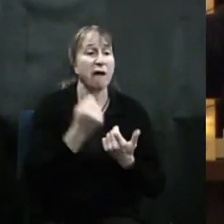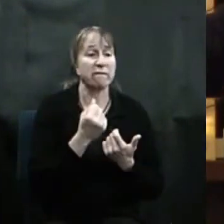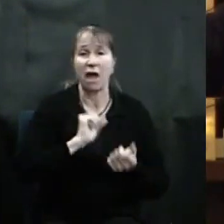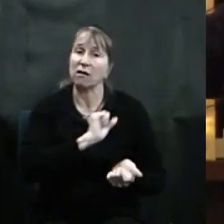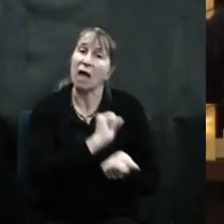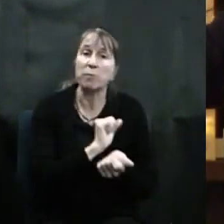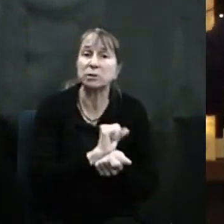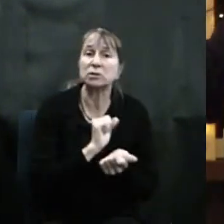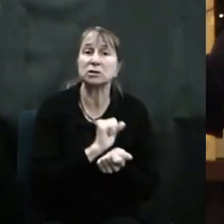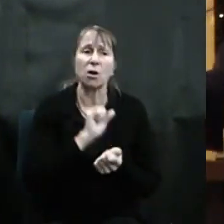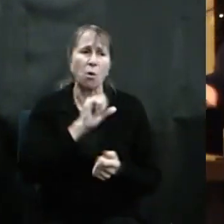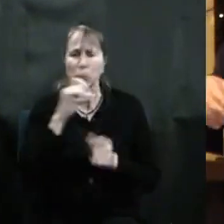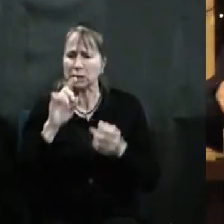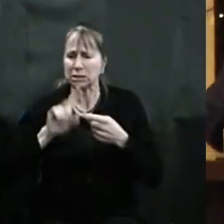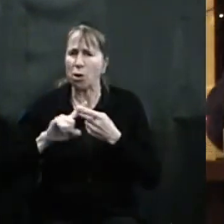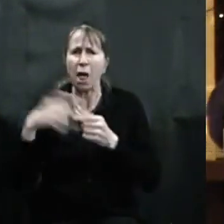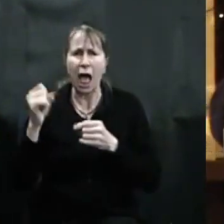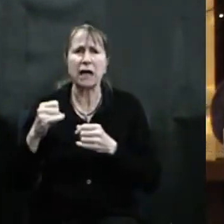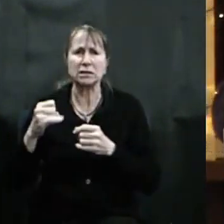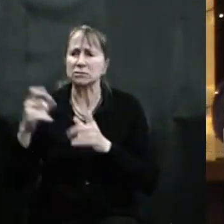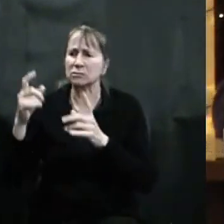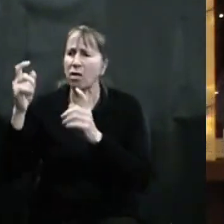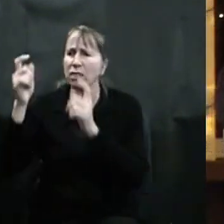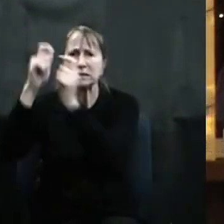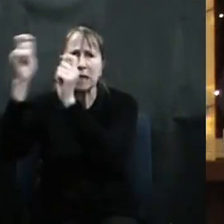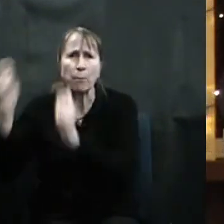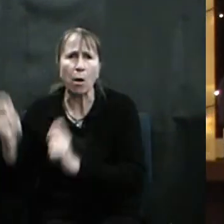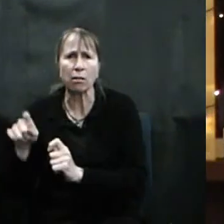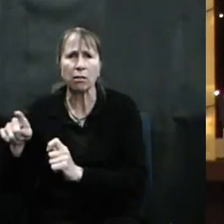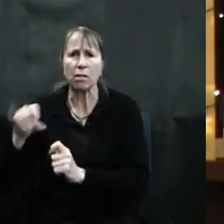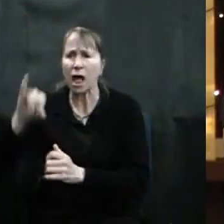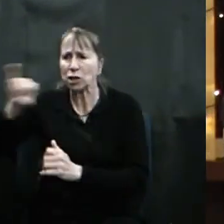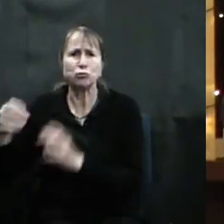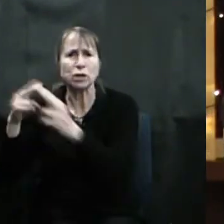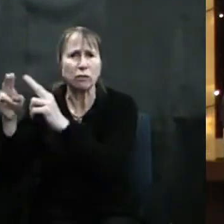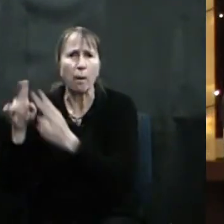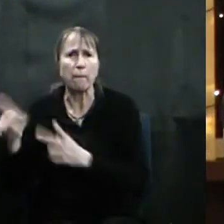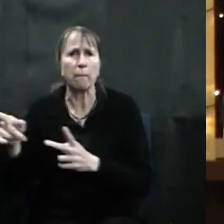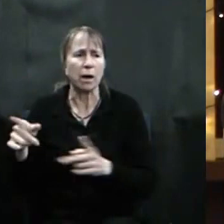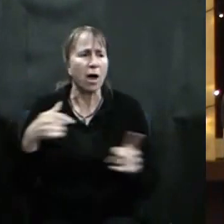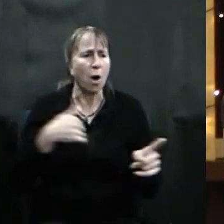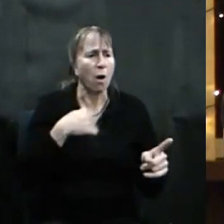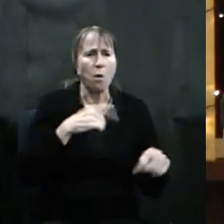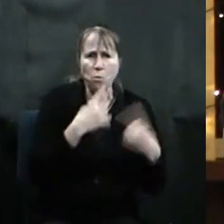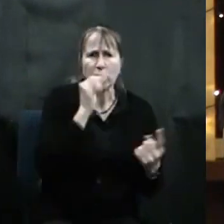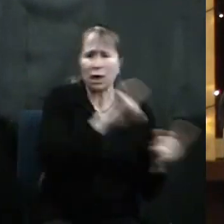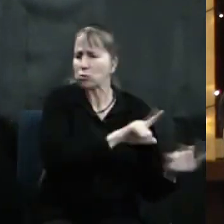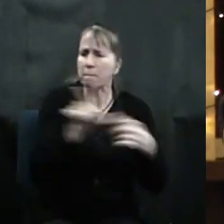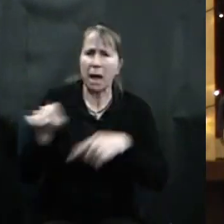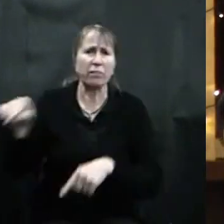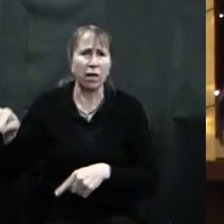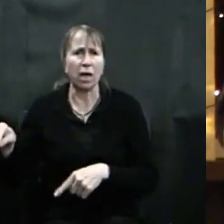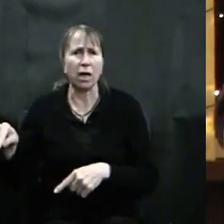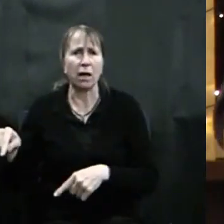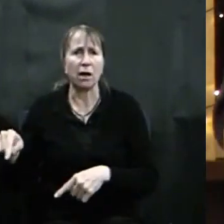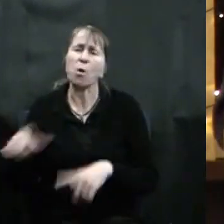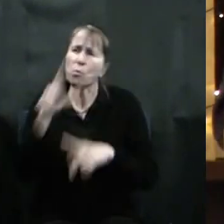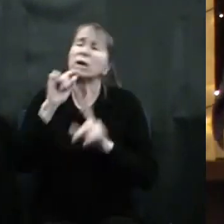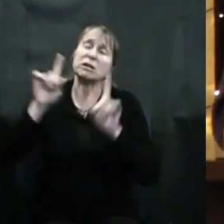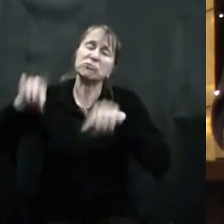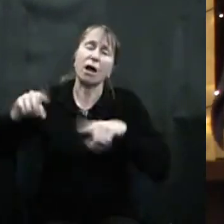that still stands. The temple, that's still there. Someday we'll go back there. We